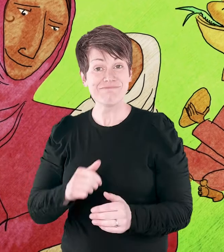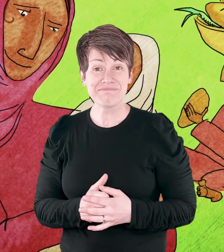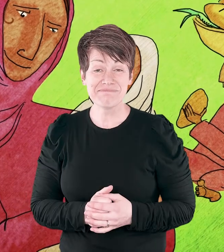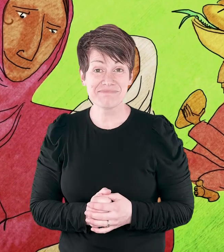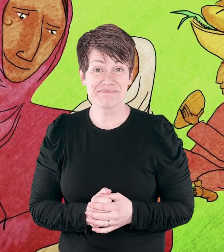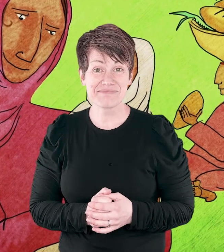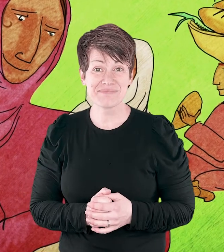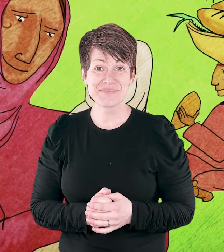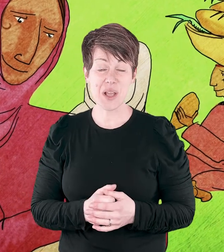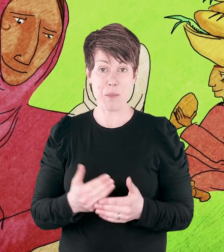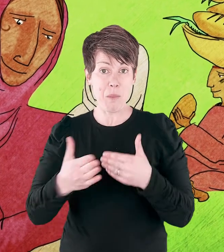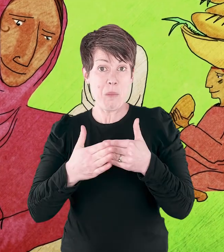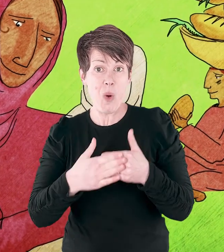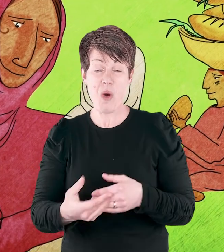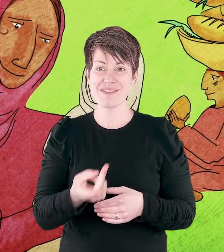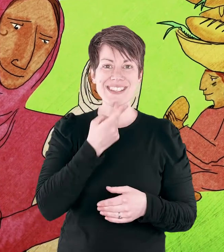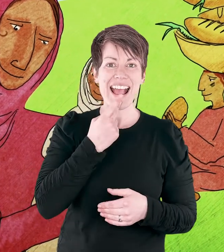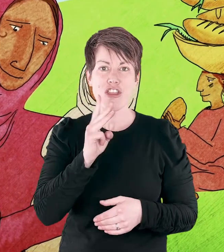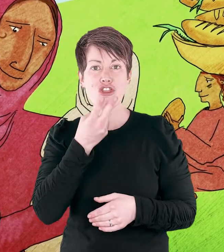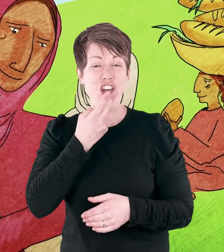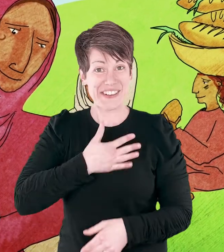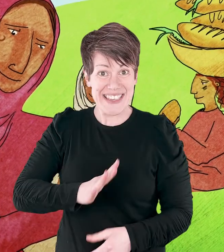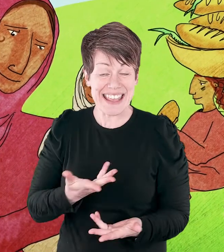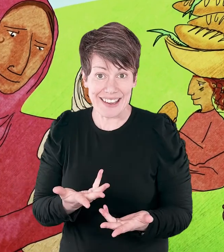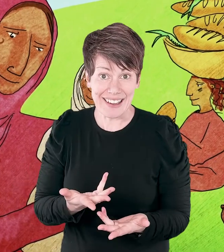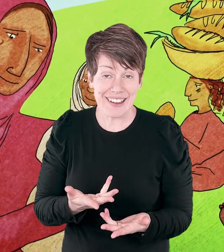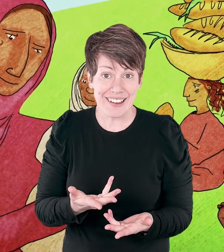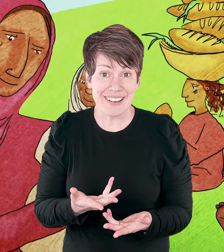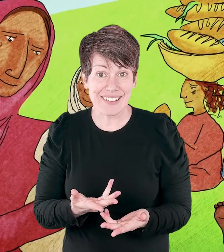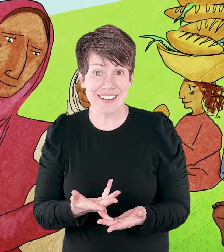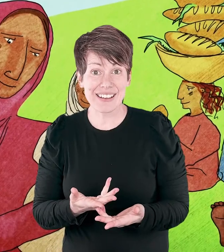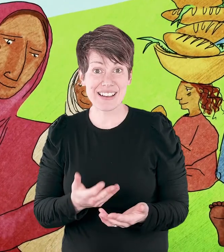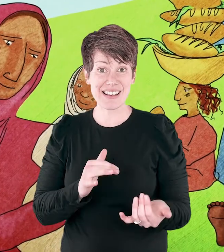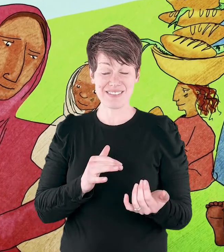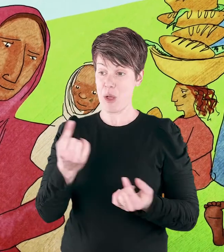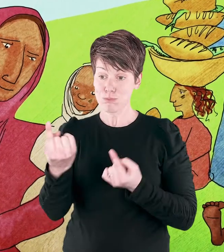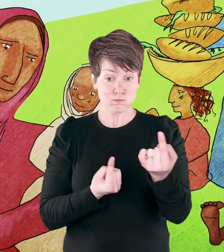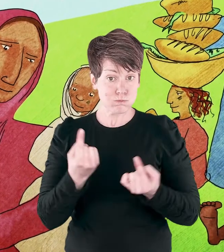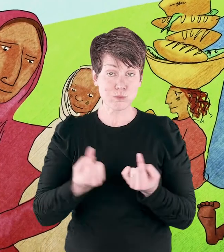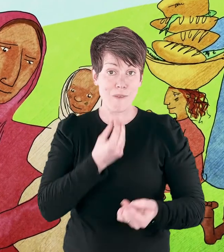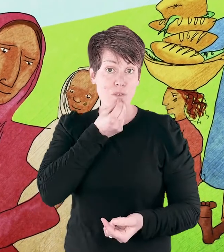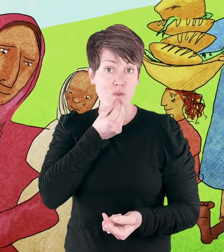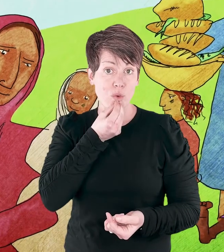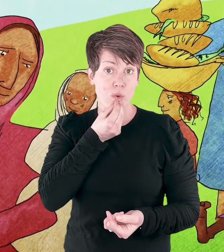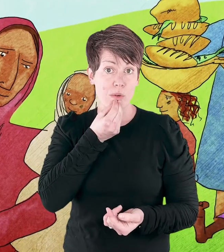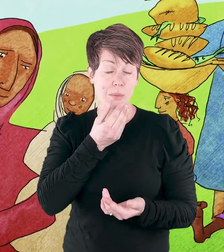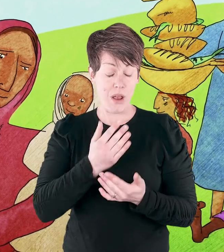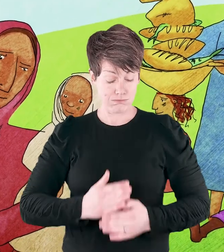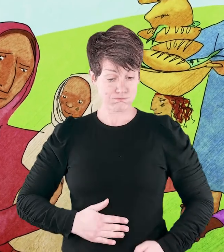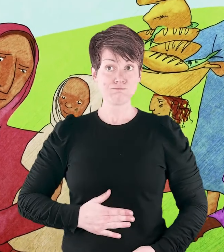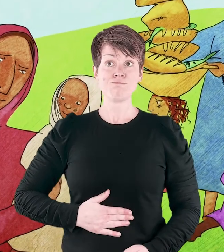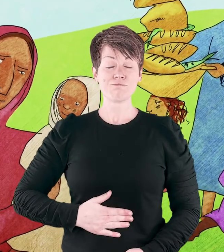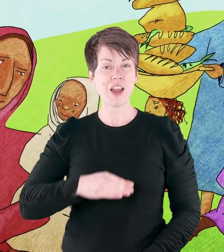they wanted. Second helpings, third helpings, and even fourths, and they still were